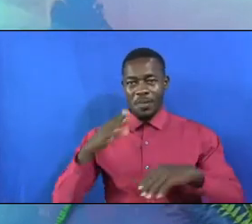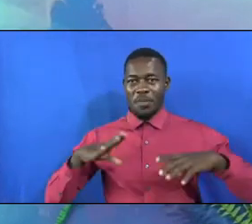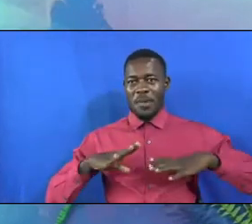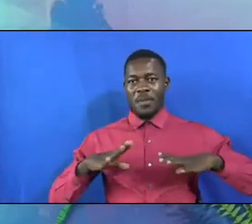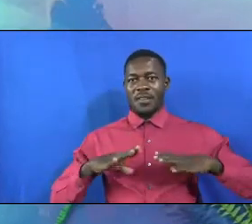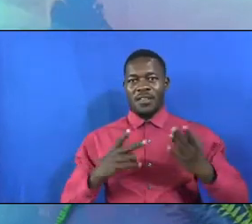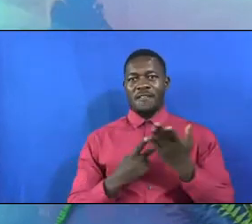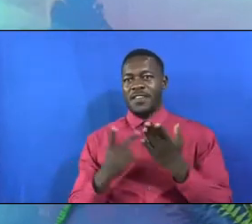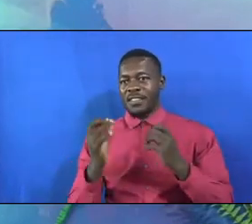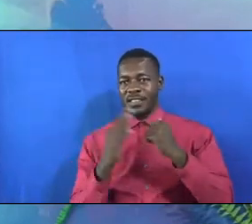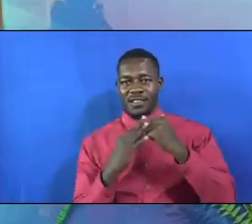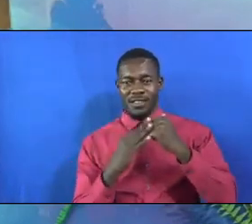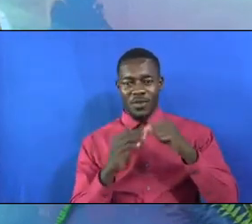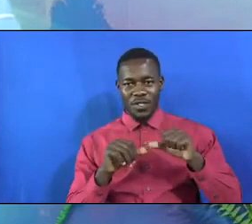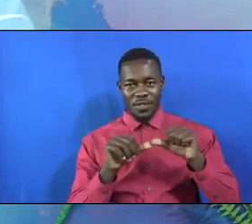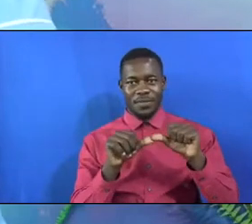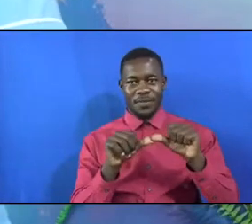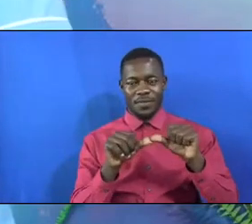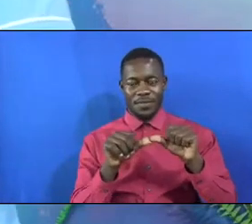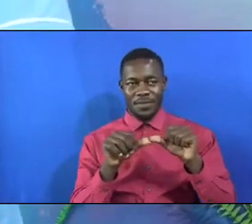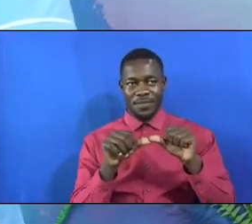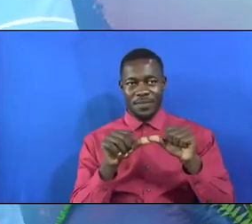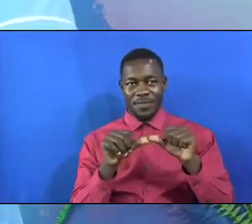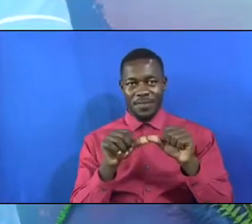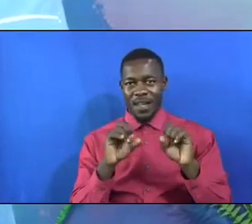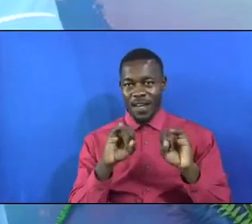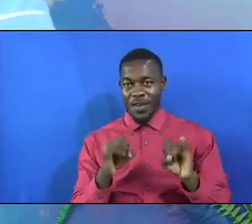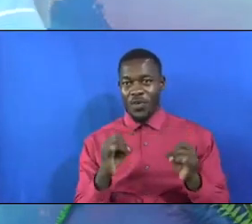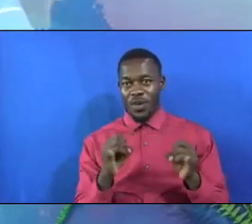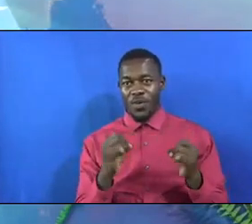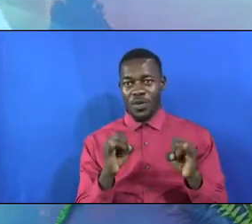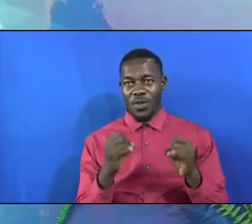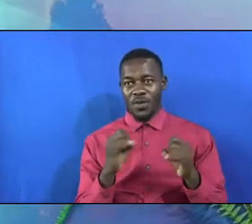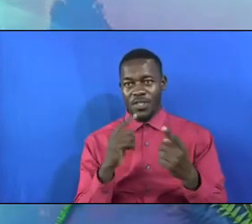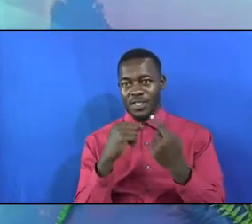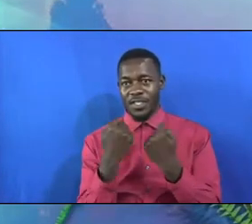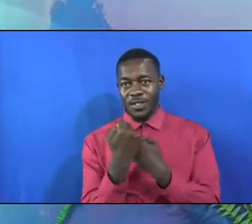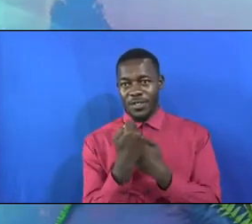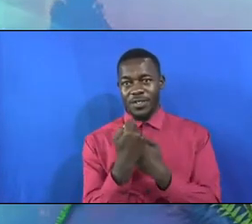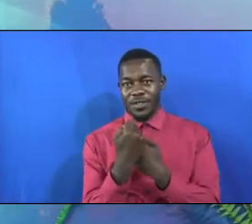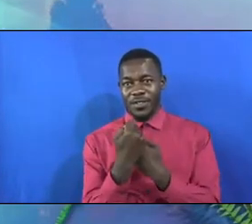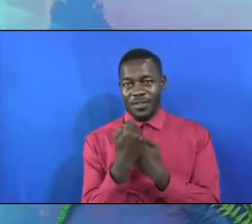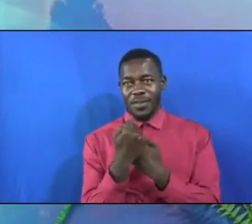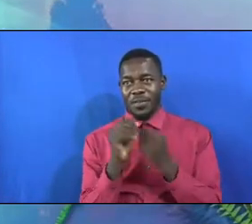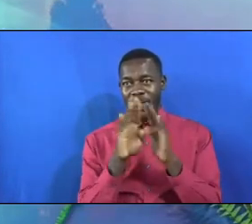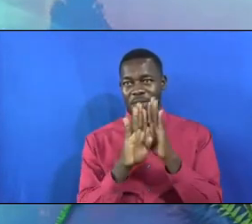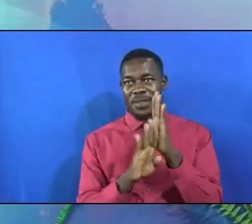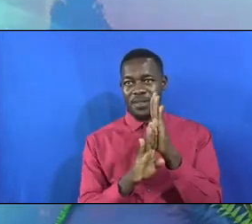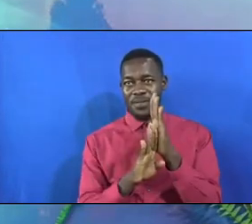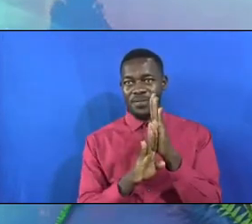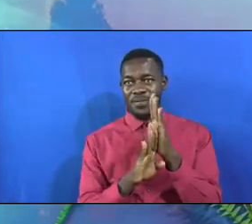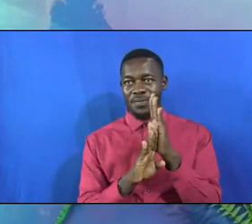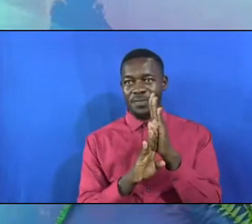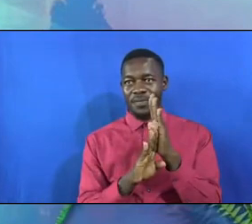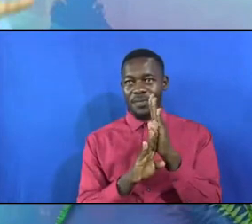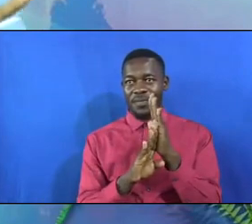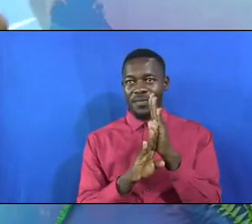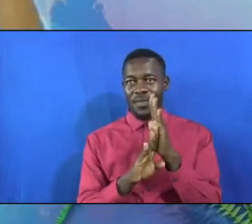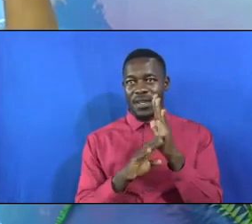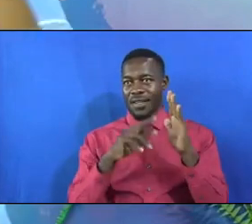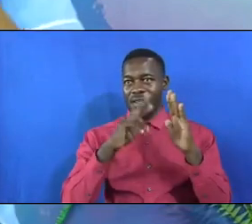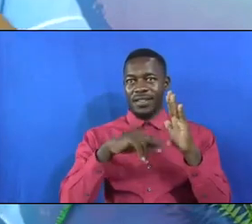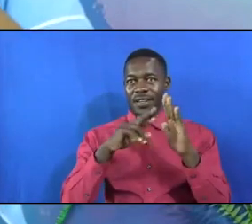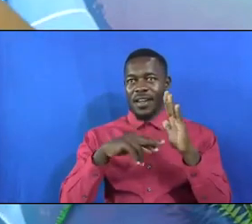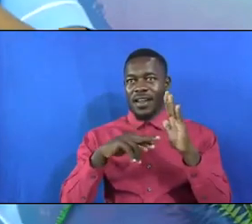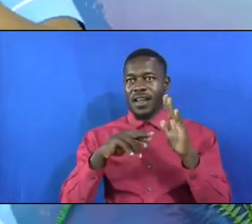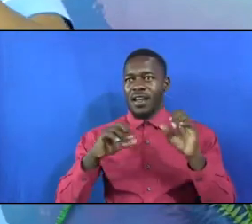Verse 8, I am going with the New International Version. And I know you're reading your version,